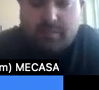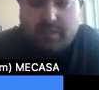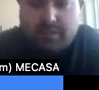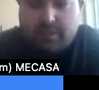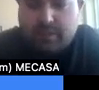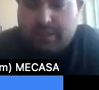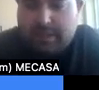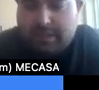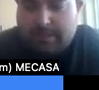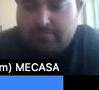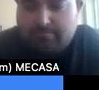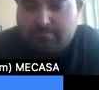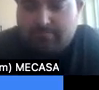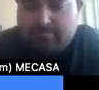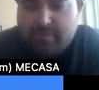definitely chime in here.